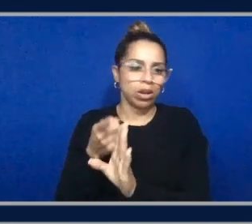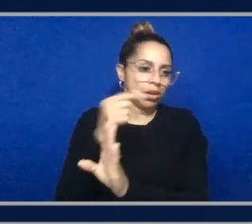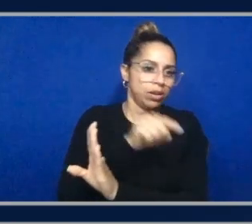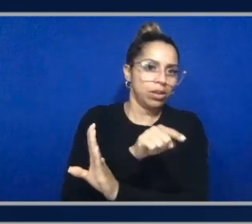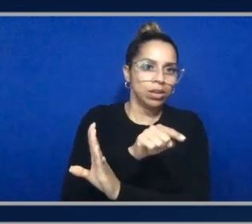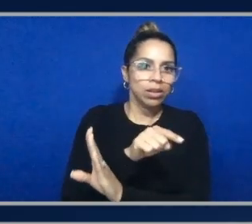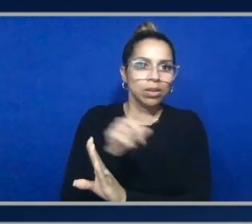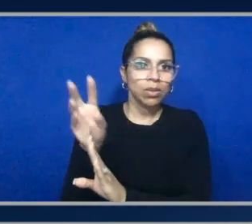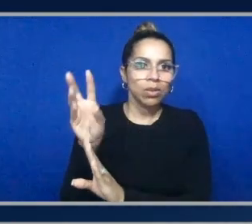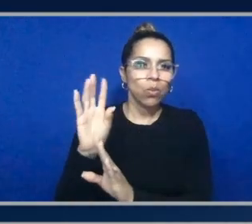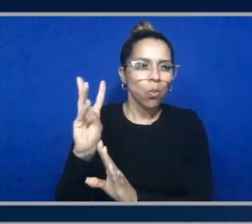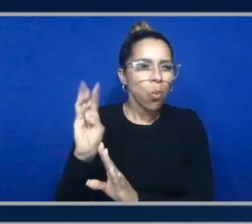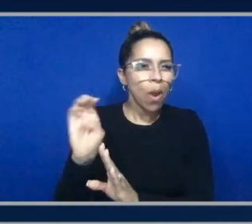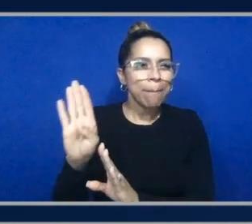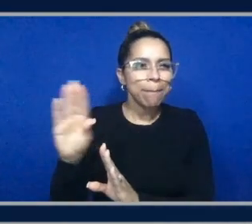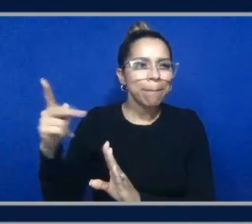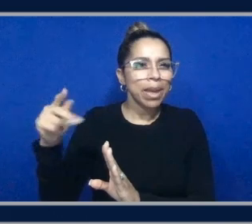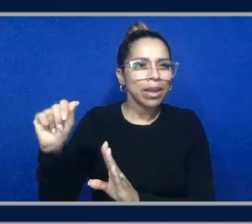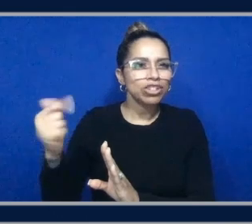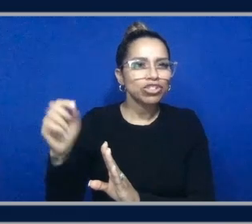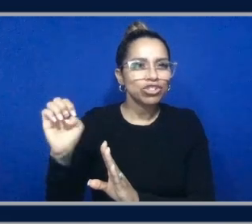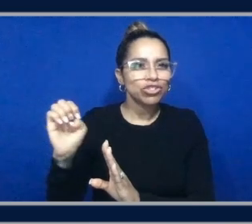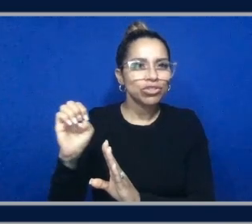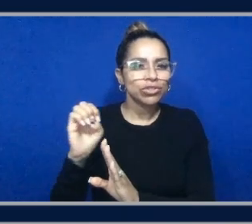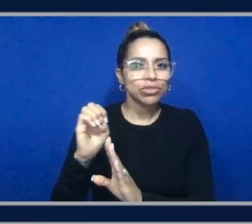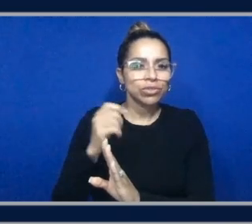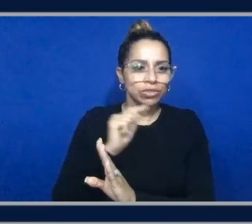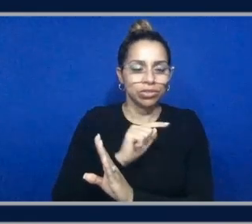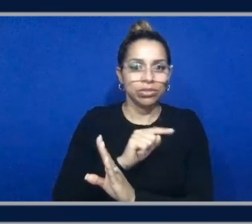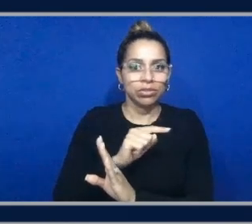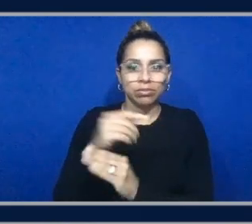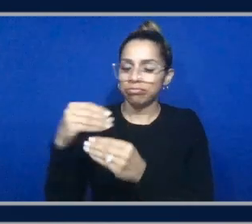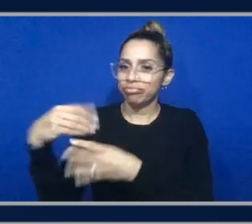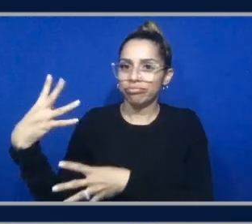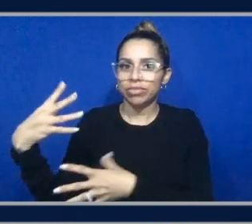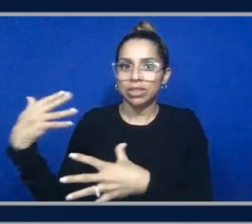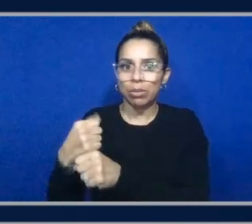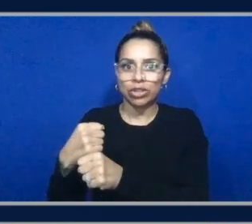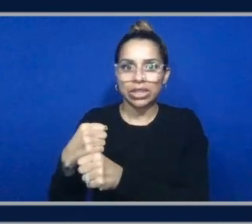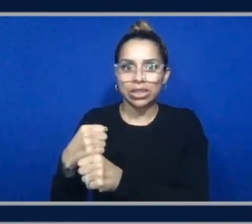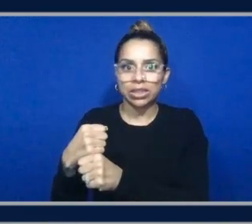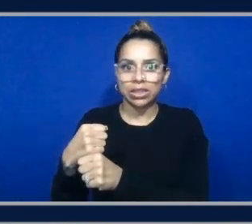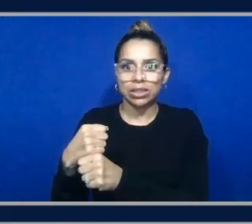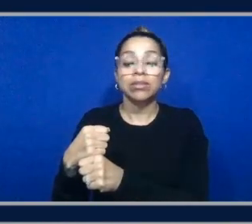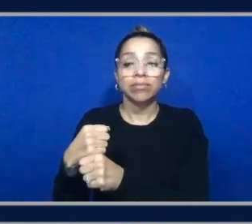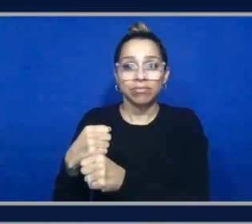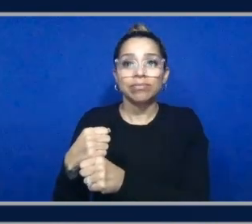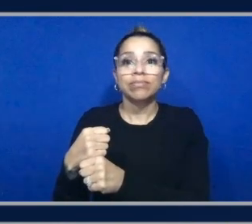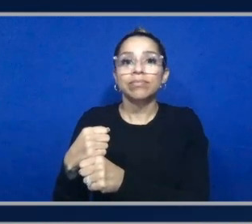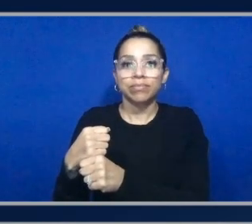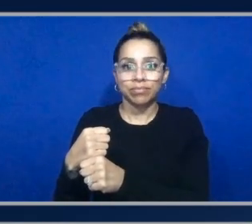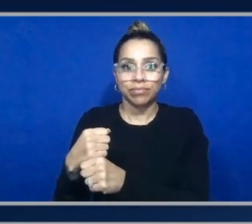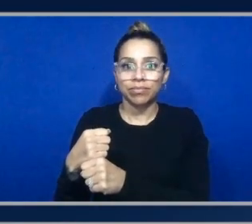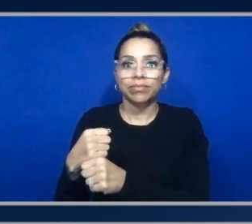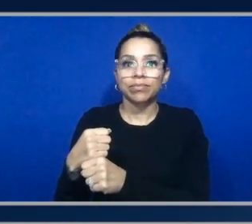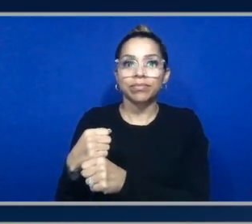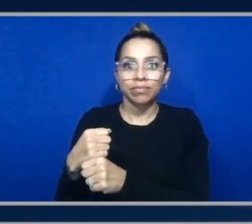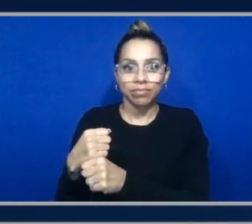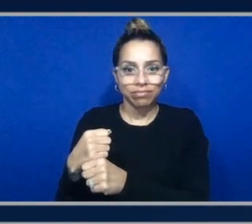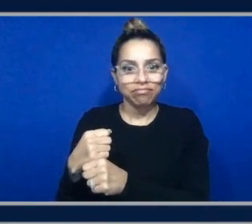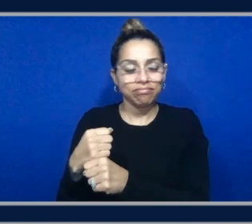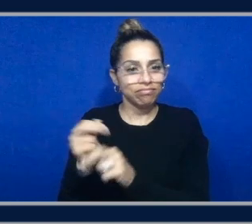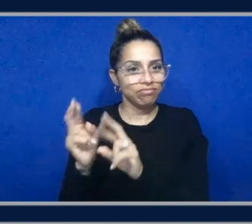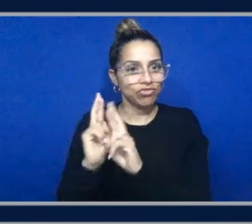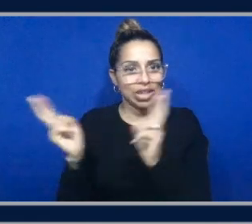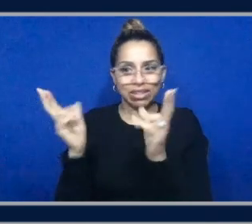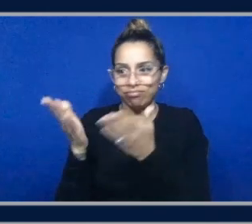the web page that is open out here. So here is the summary. So I have the summary of what is there on the